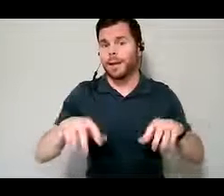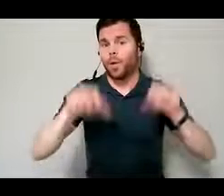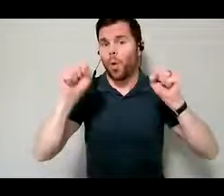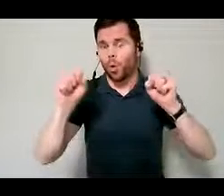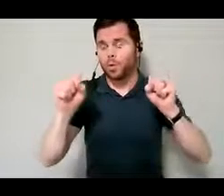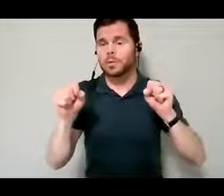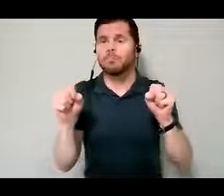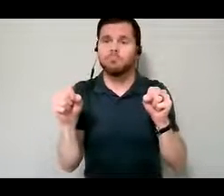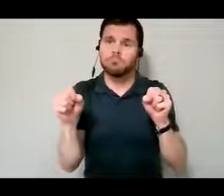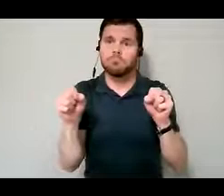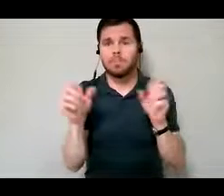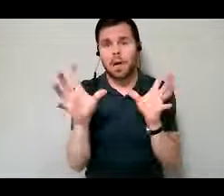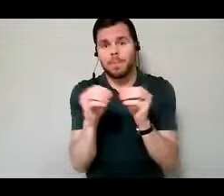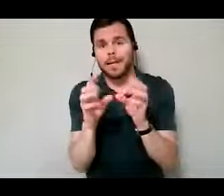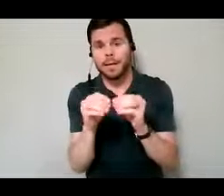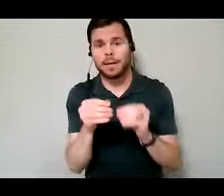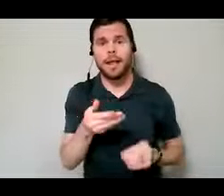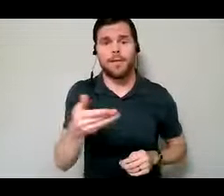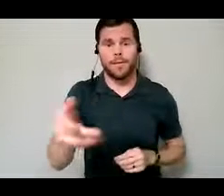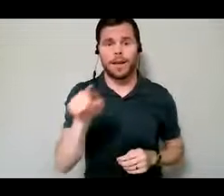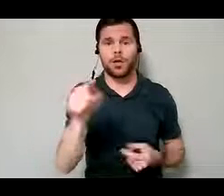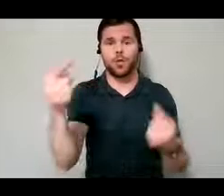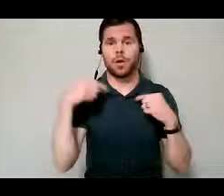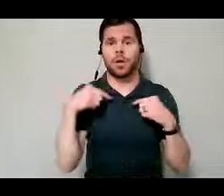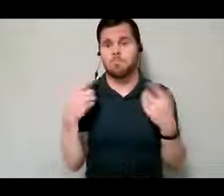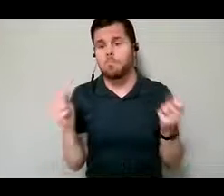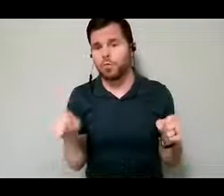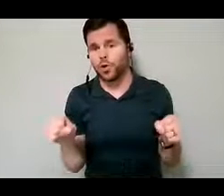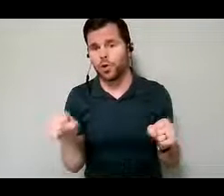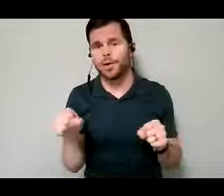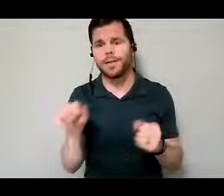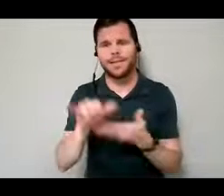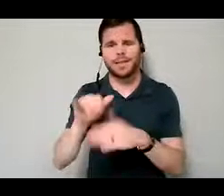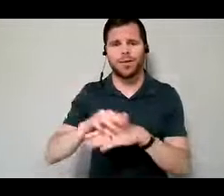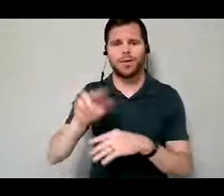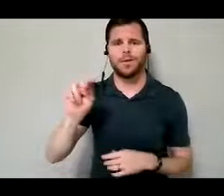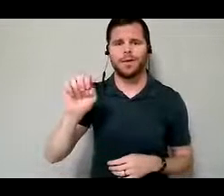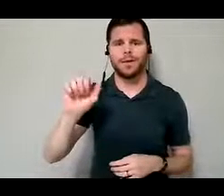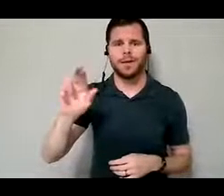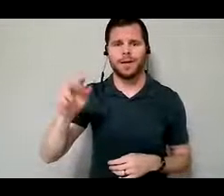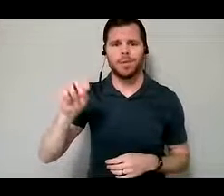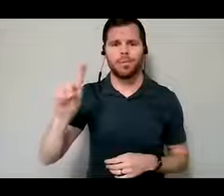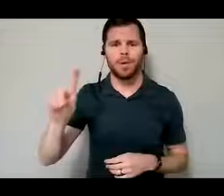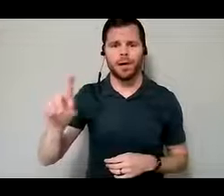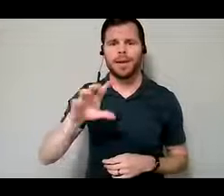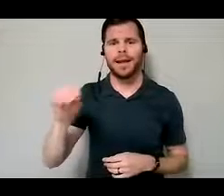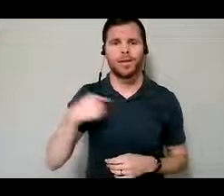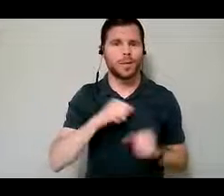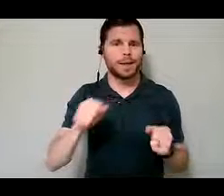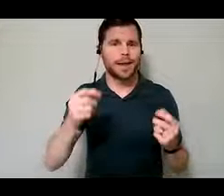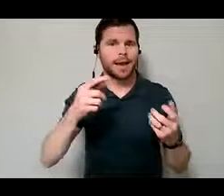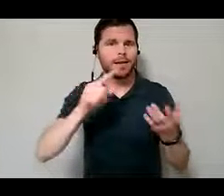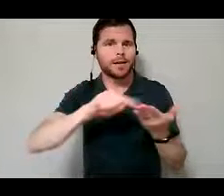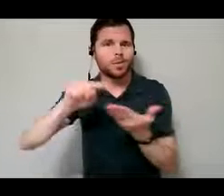follow-up session and invite you to it that focuses on the Nearpod lessons, and we can go over what's there and see if that's something you might be interested in. They